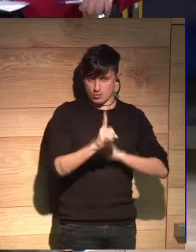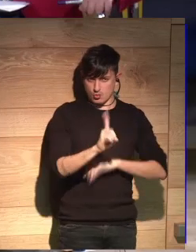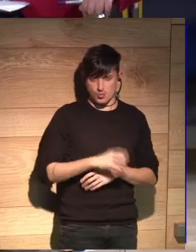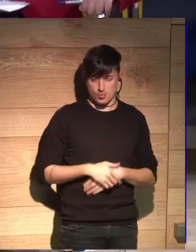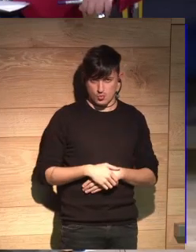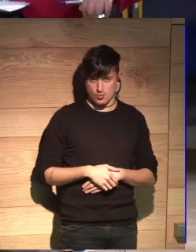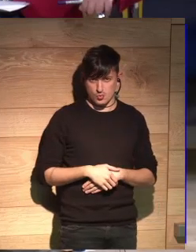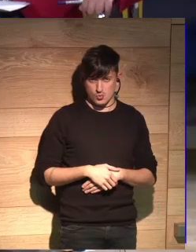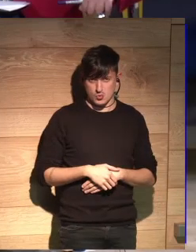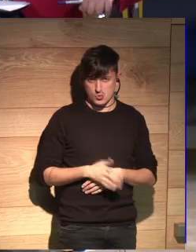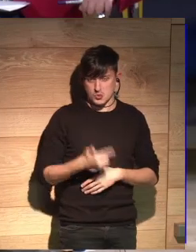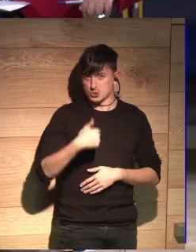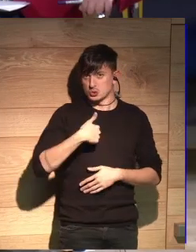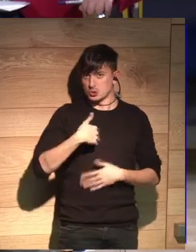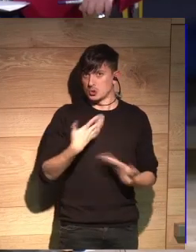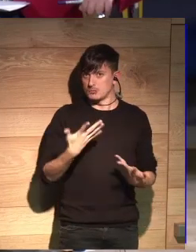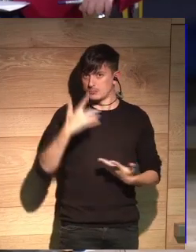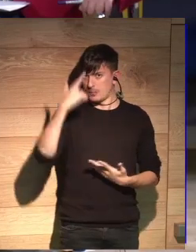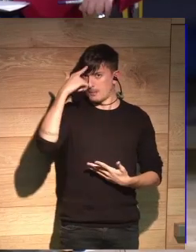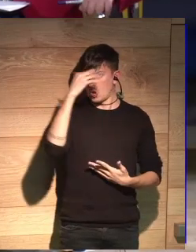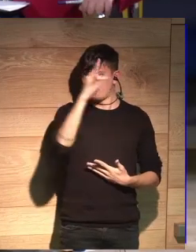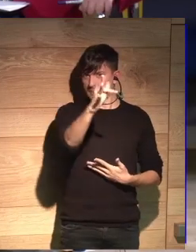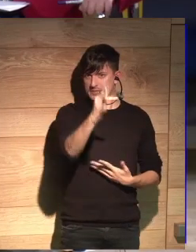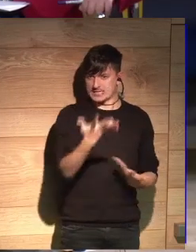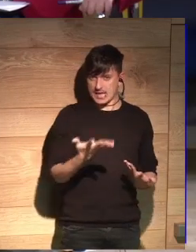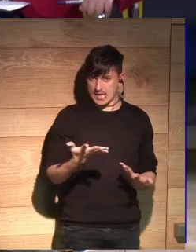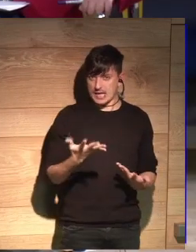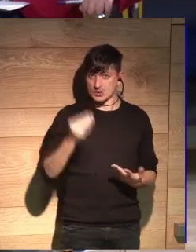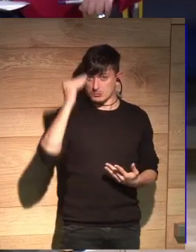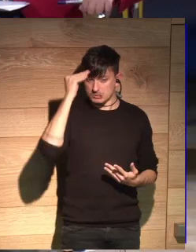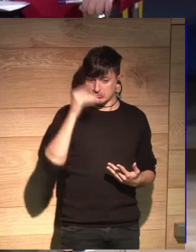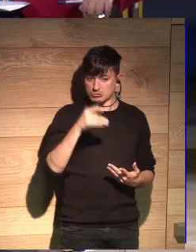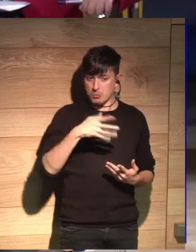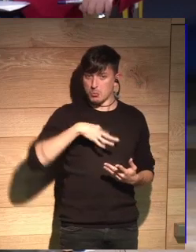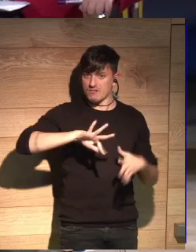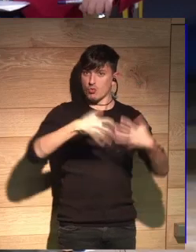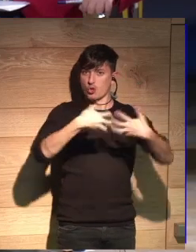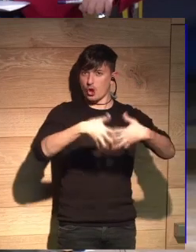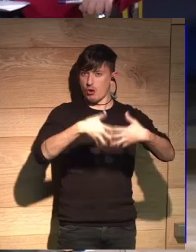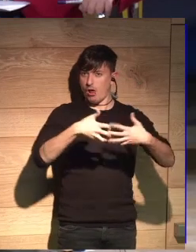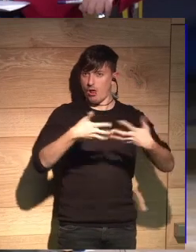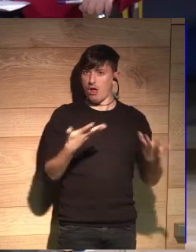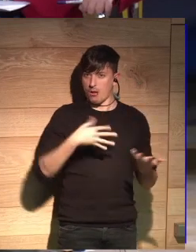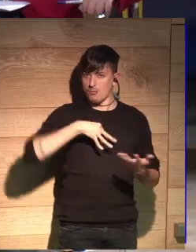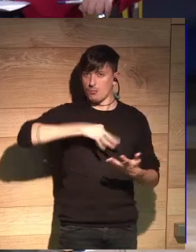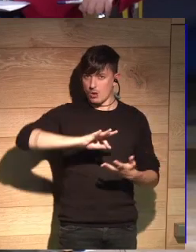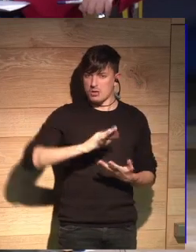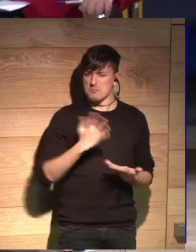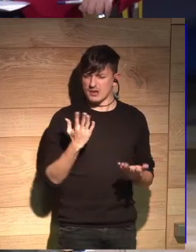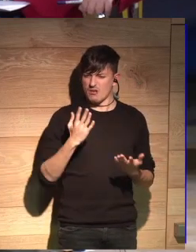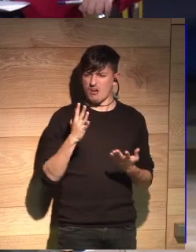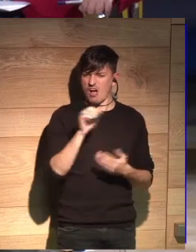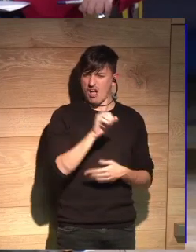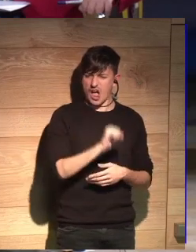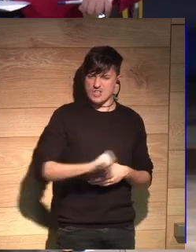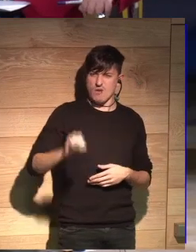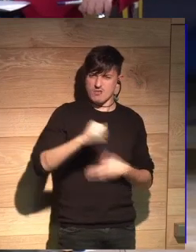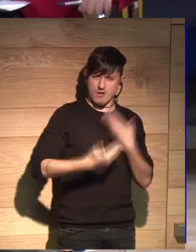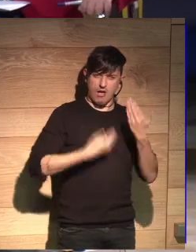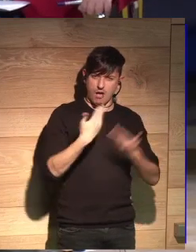among neuroscientists, thinking that this might actually eventually work, but it's still going to take decades and decades of hard work. So